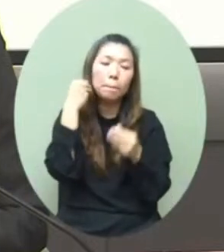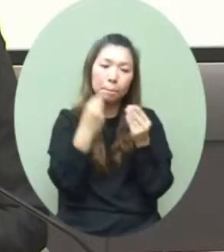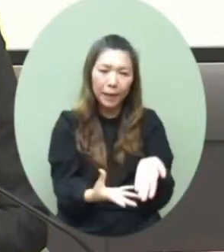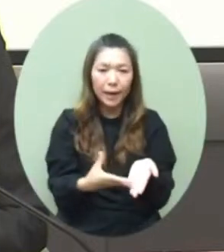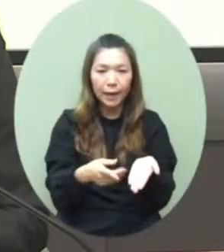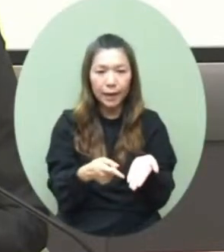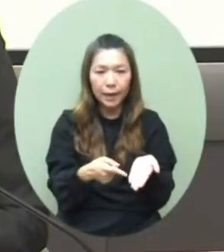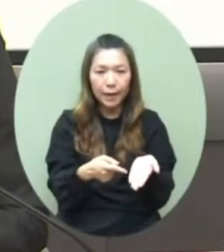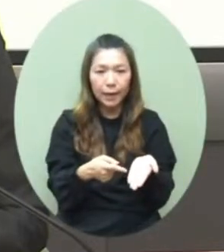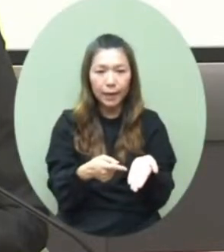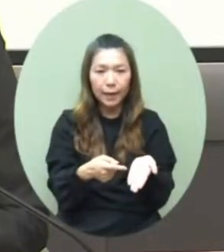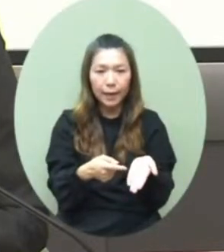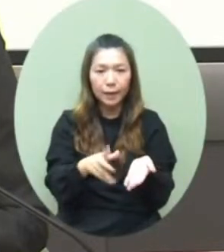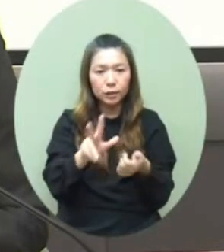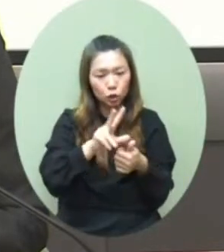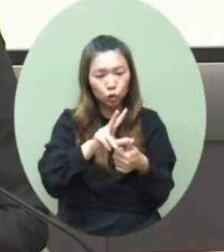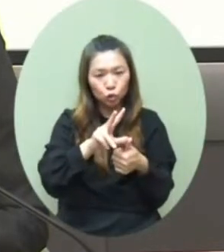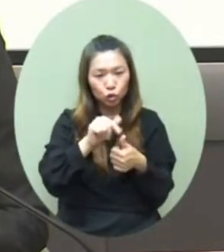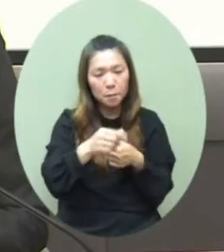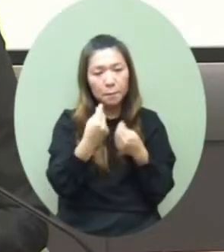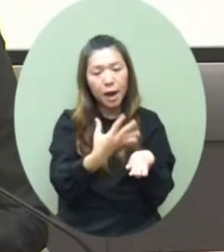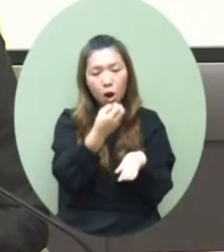getting all the tickets.